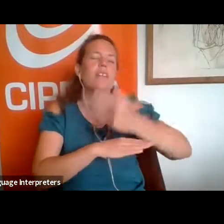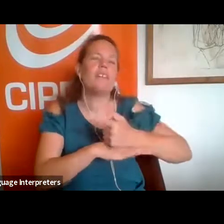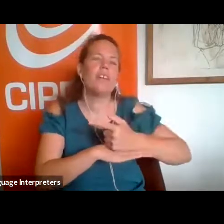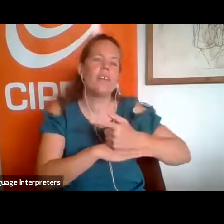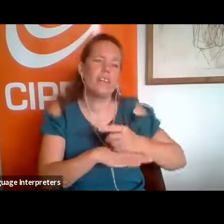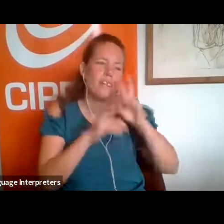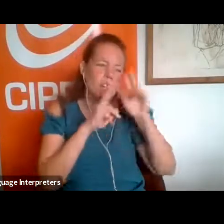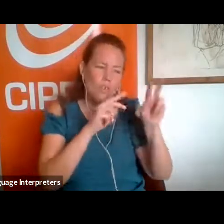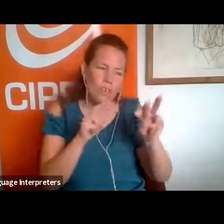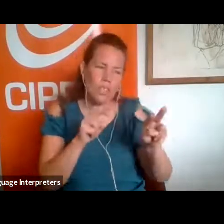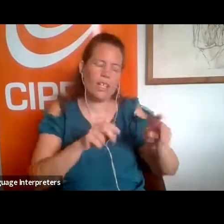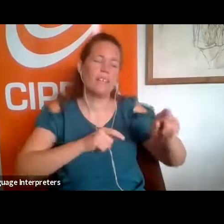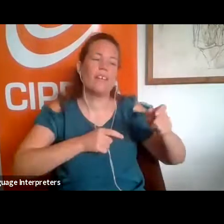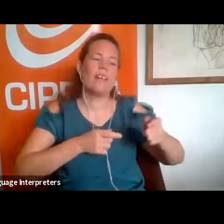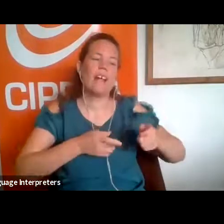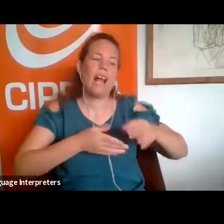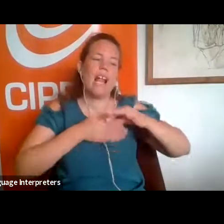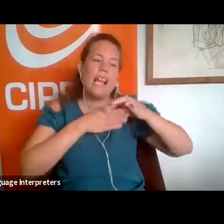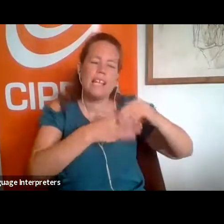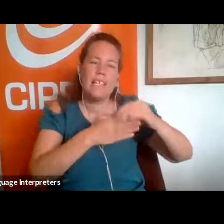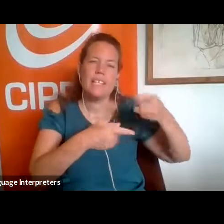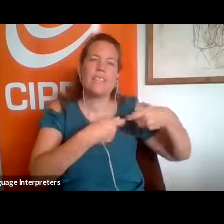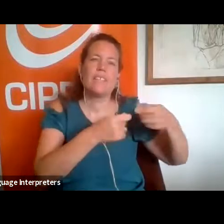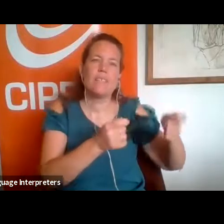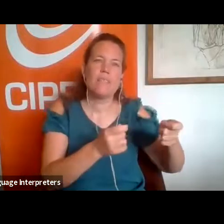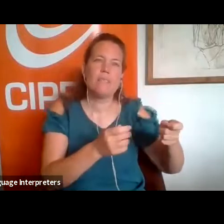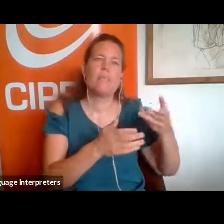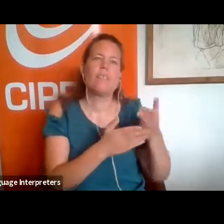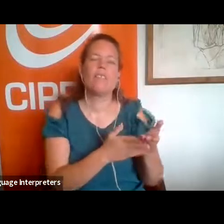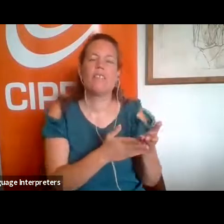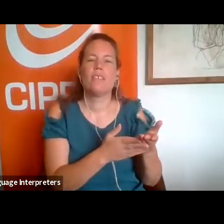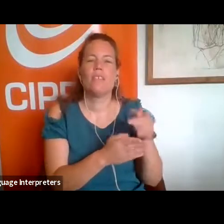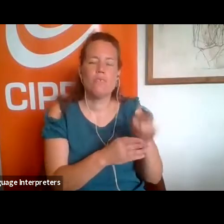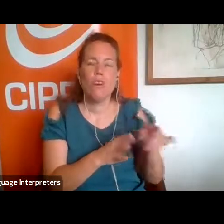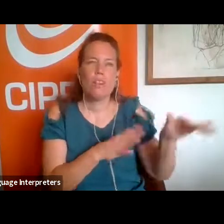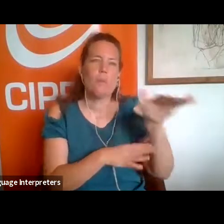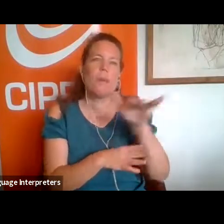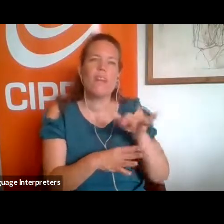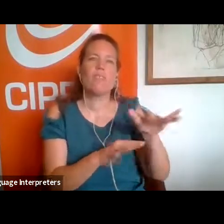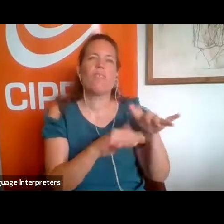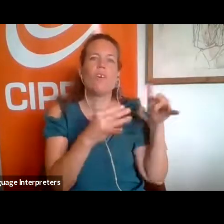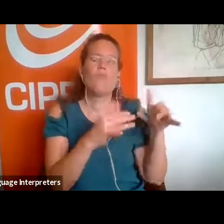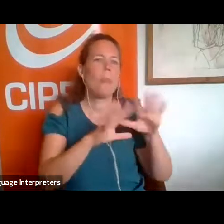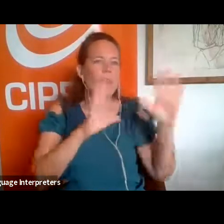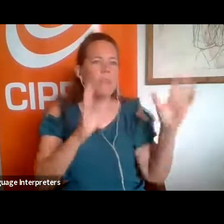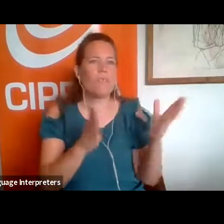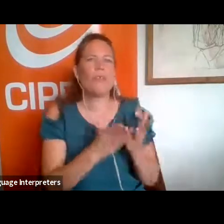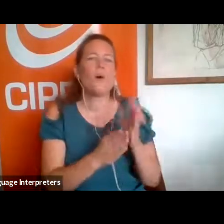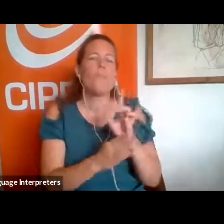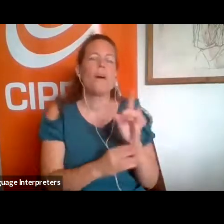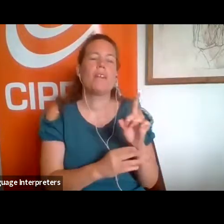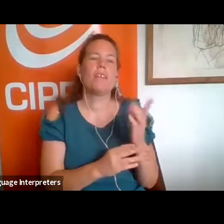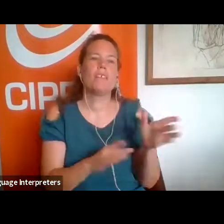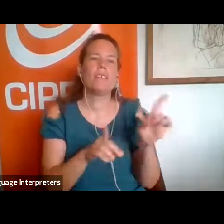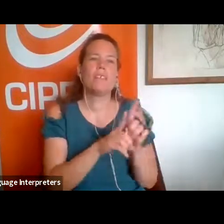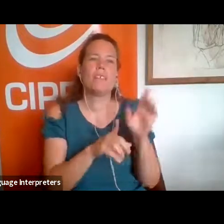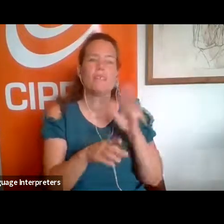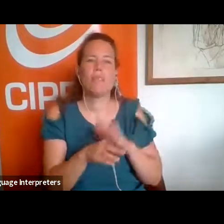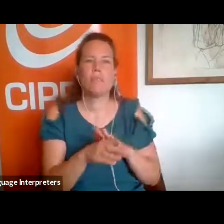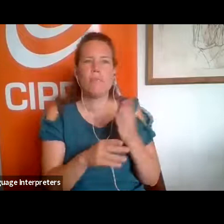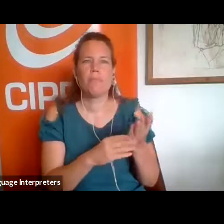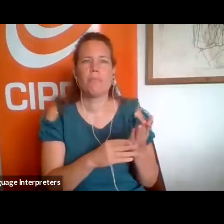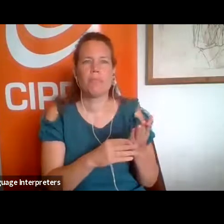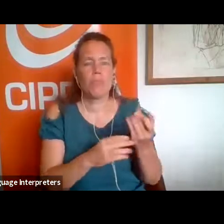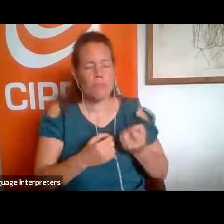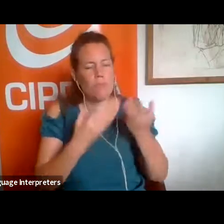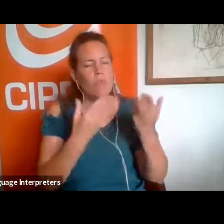provide leadership on and the management, on the platform overall, but also just to provide leadership on how